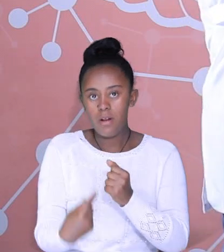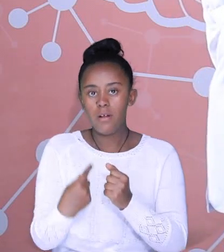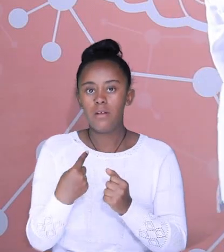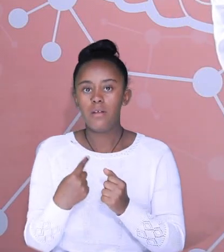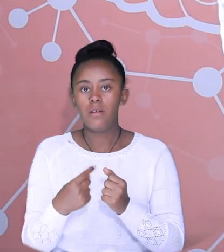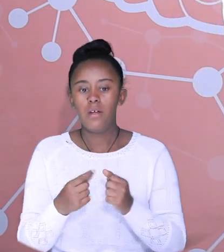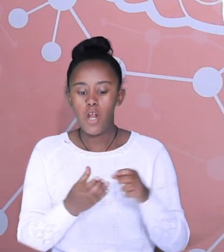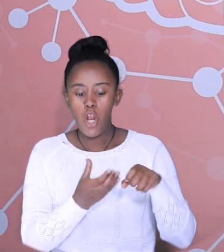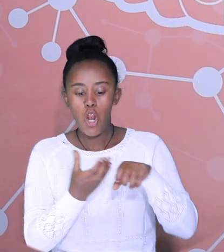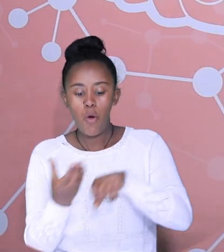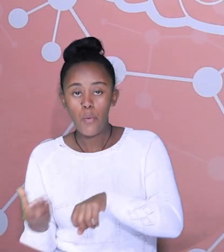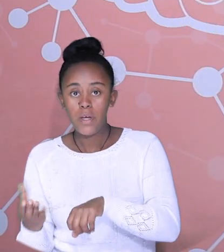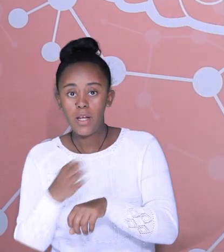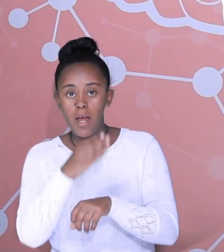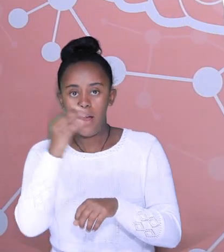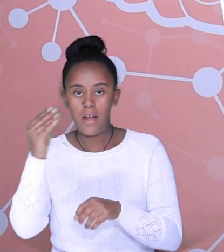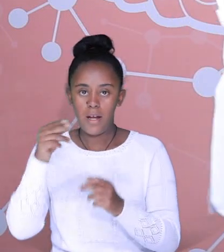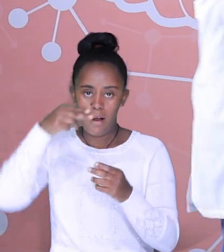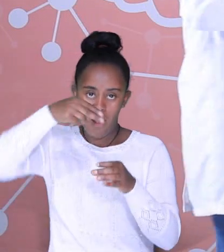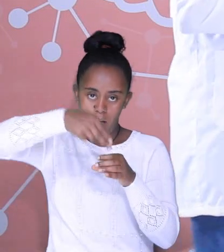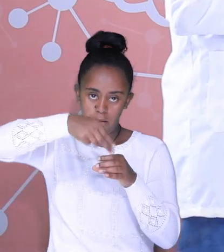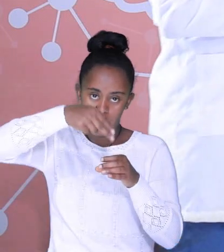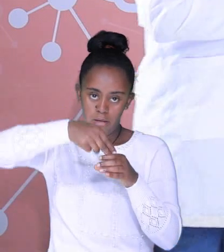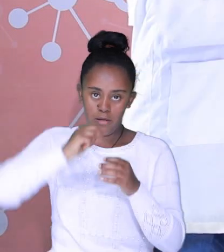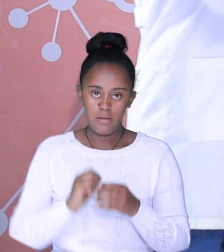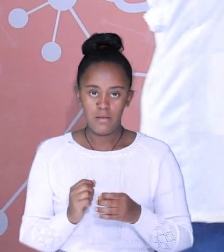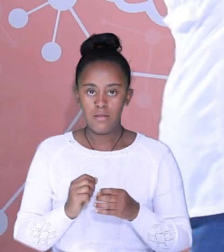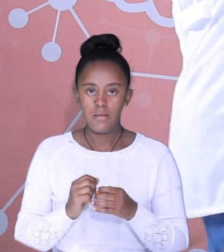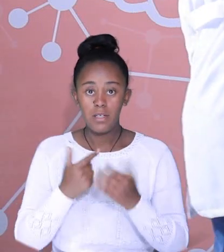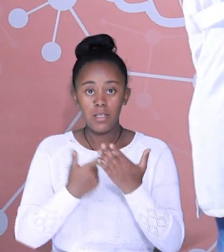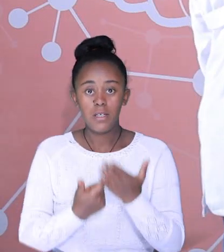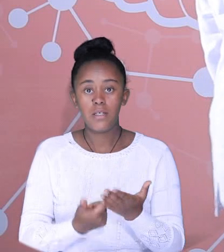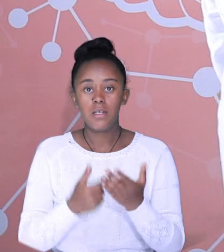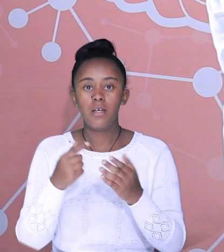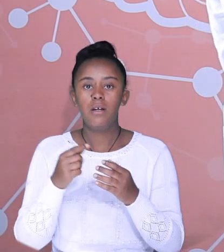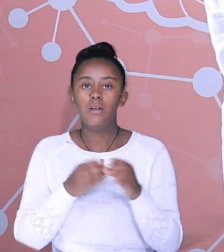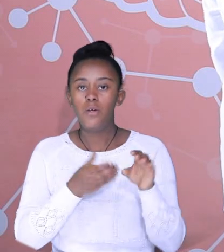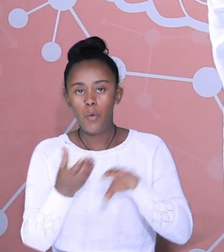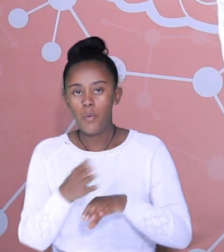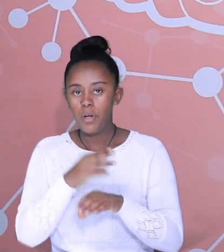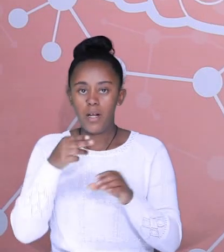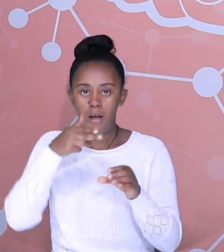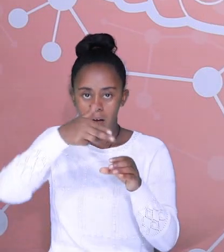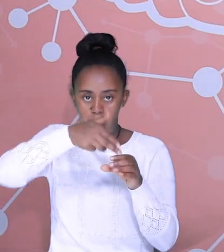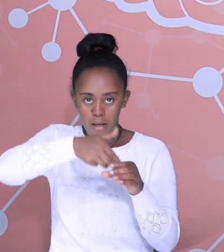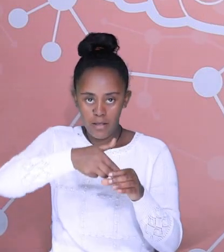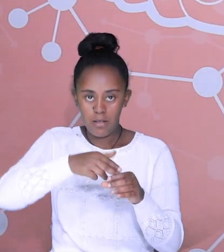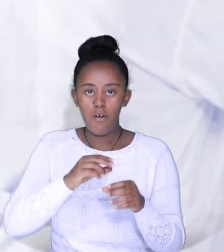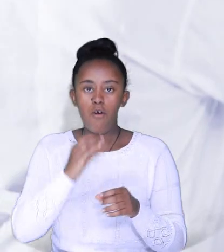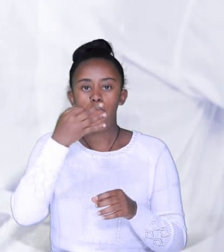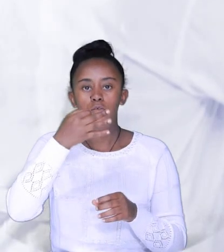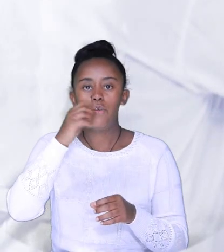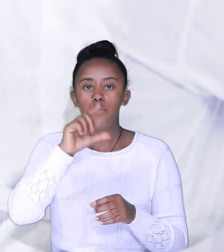in liquid and gases. These liquid and gases called